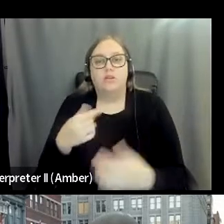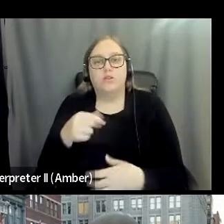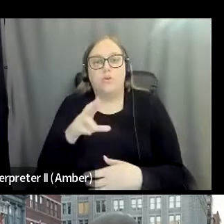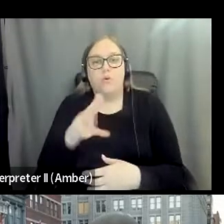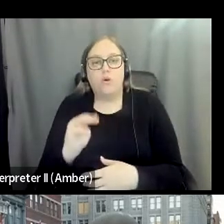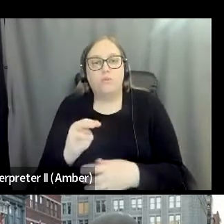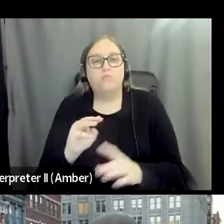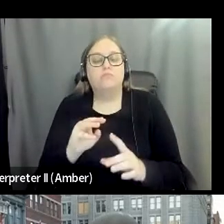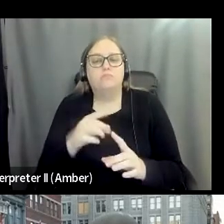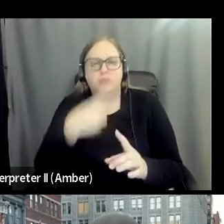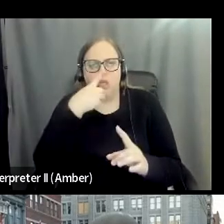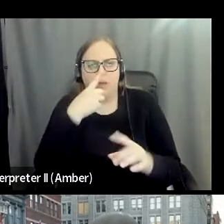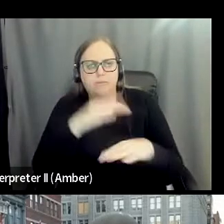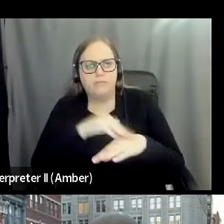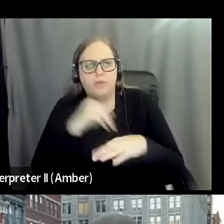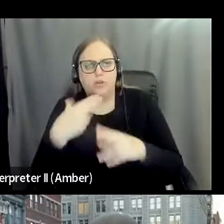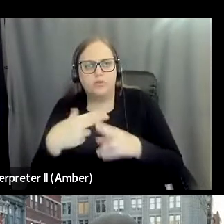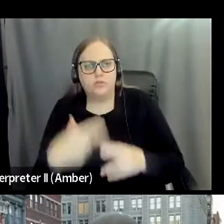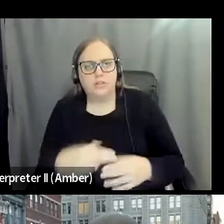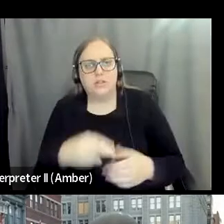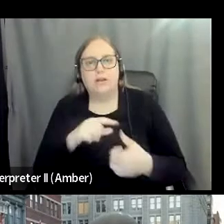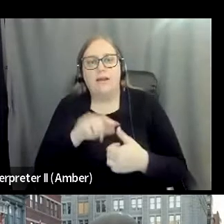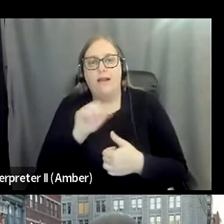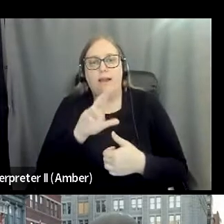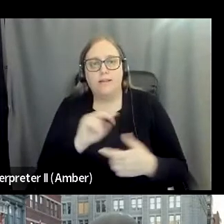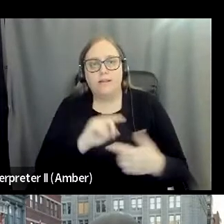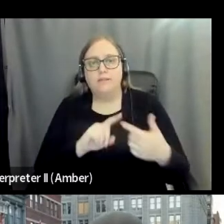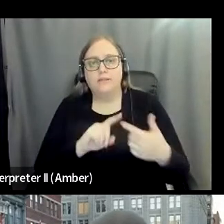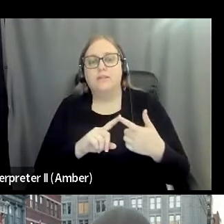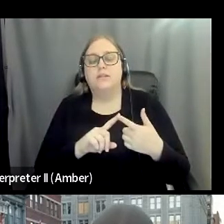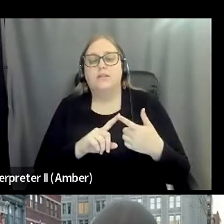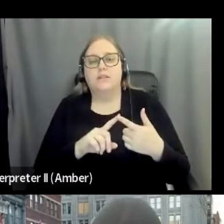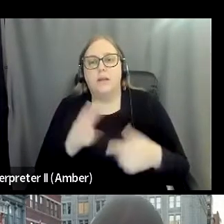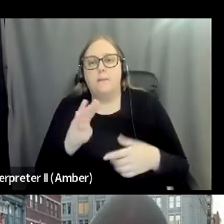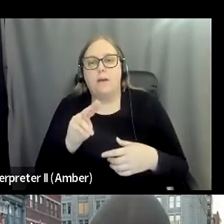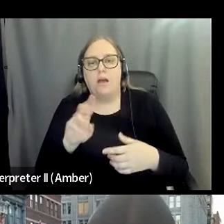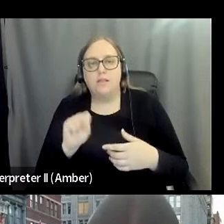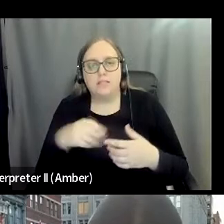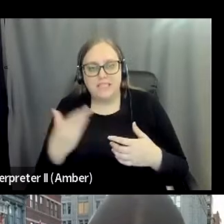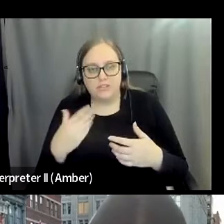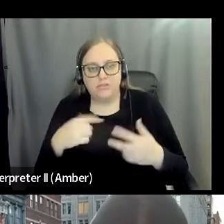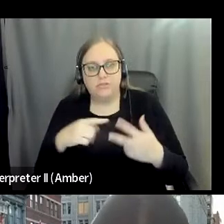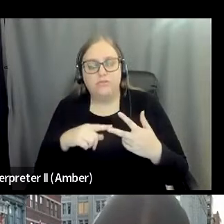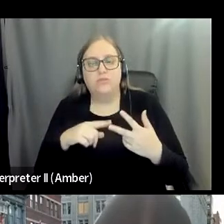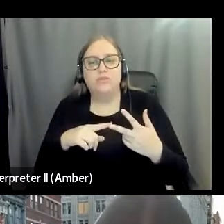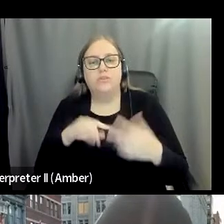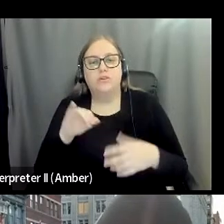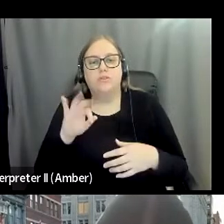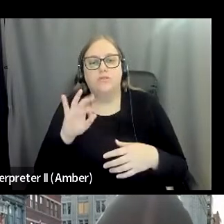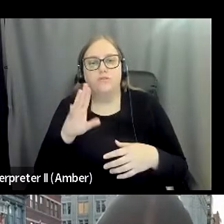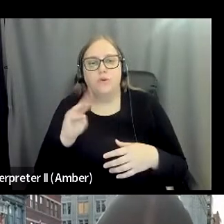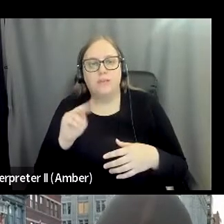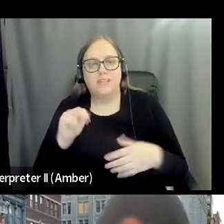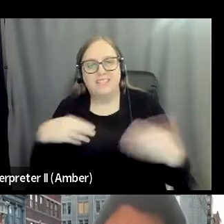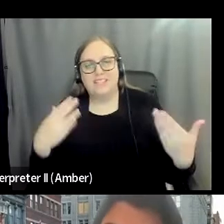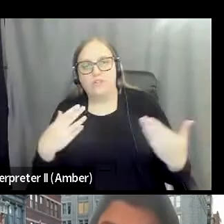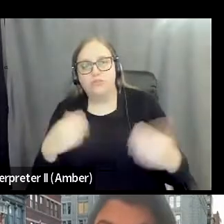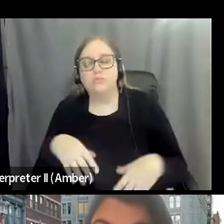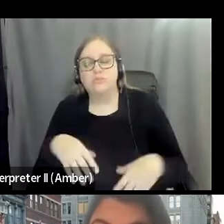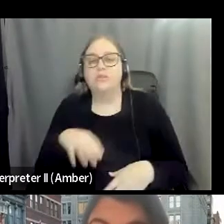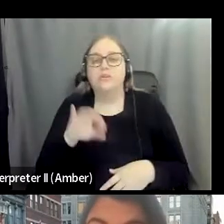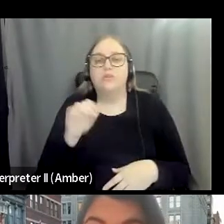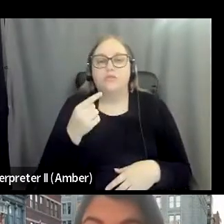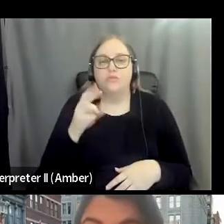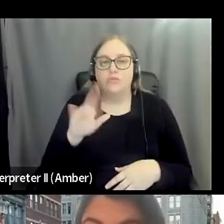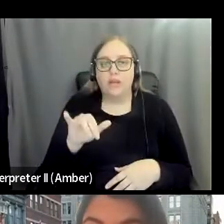roll? Chairman Mendelson. Present. Councilmember Allen. Here. Councilmember Bonds. Here. Councilmember Fruman. Present. Councilmember